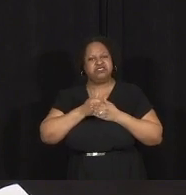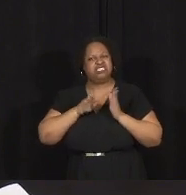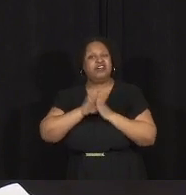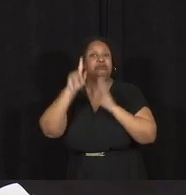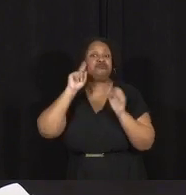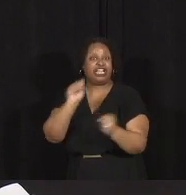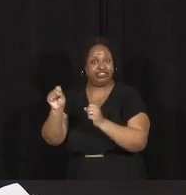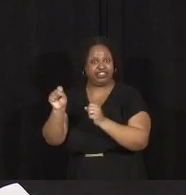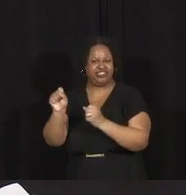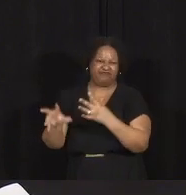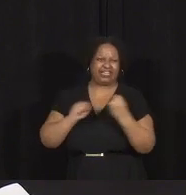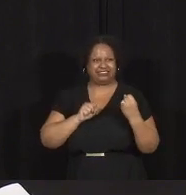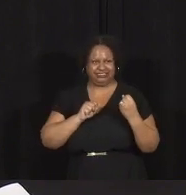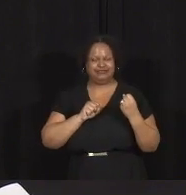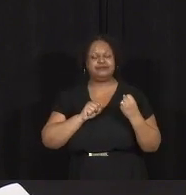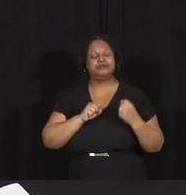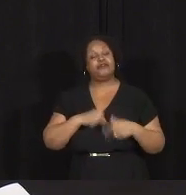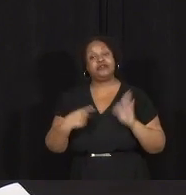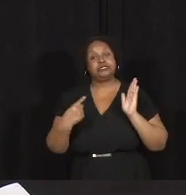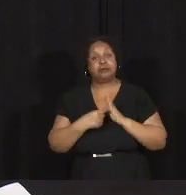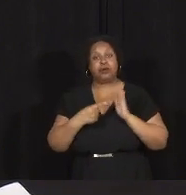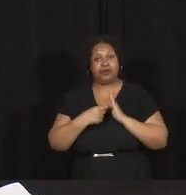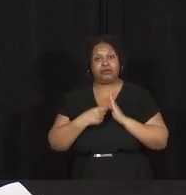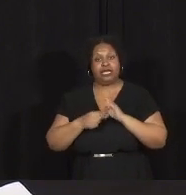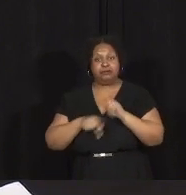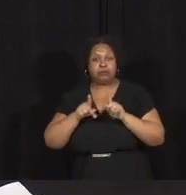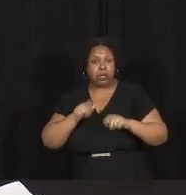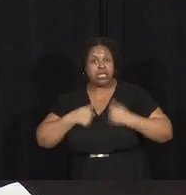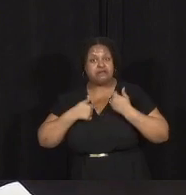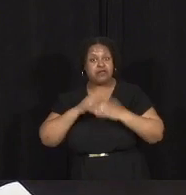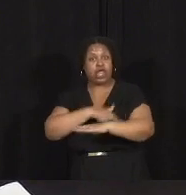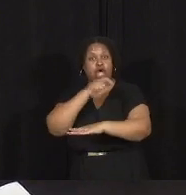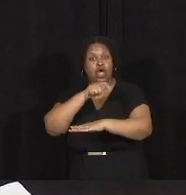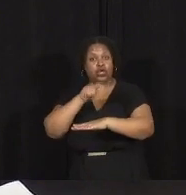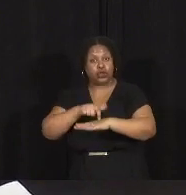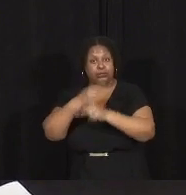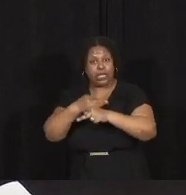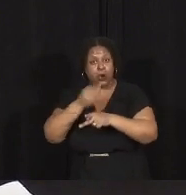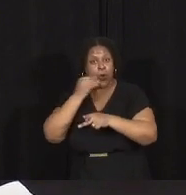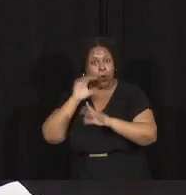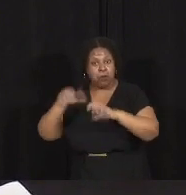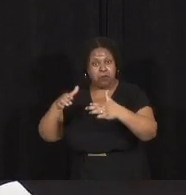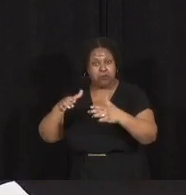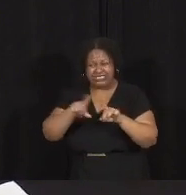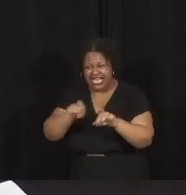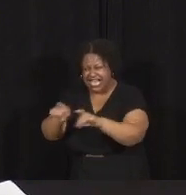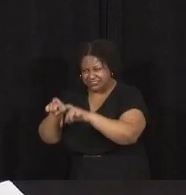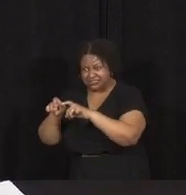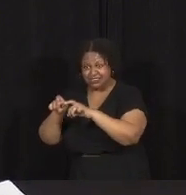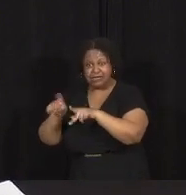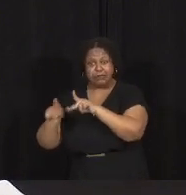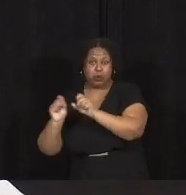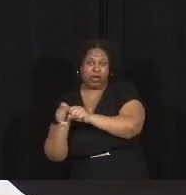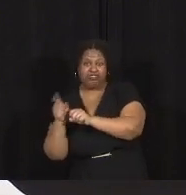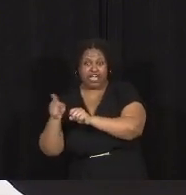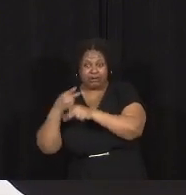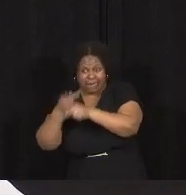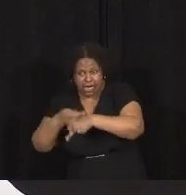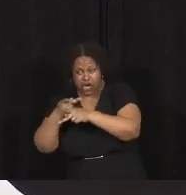testing residents of long-term care homes and their carers needs to be a